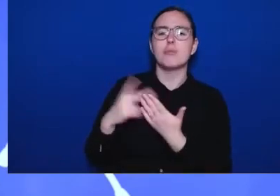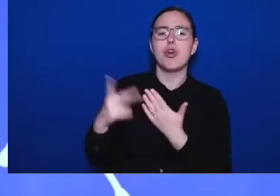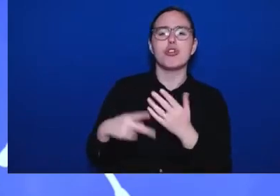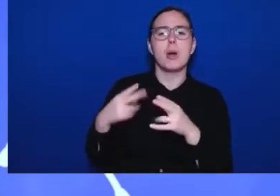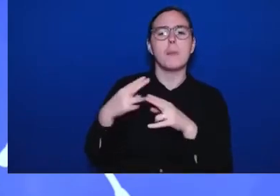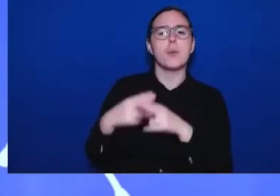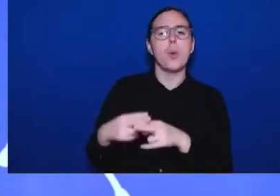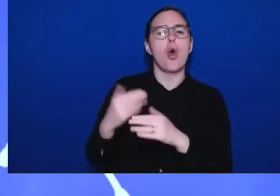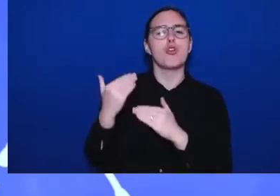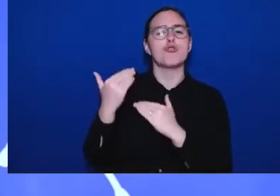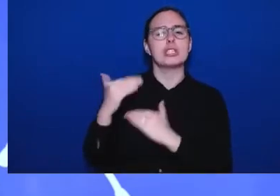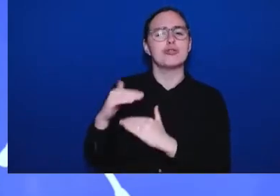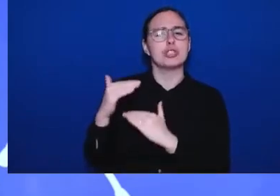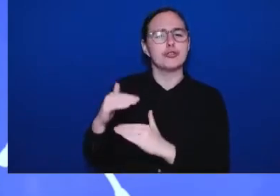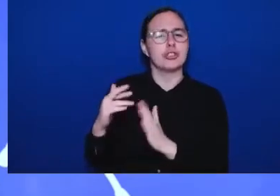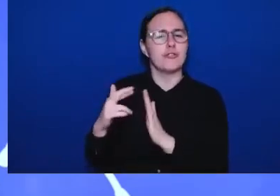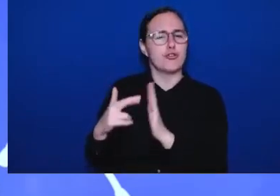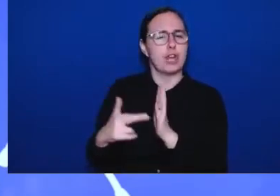upon?